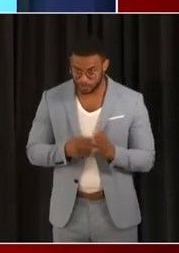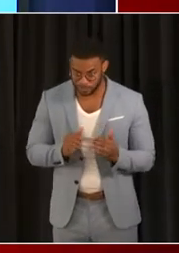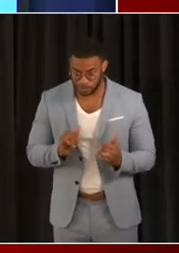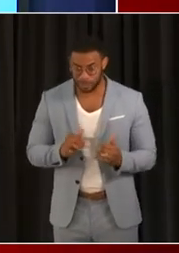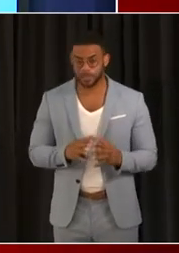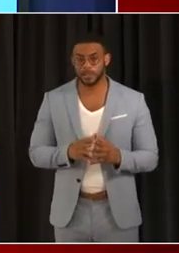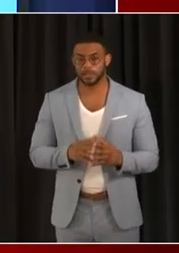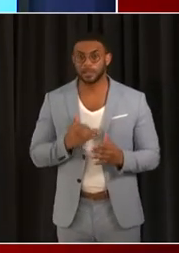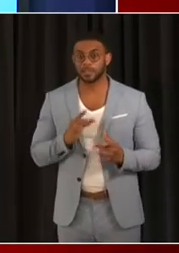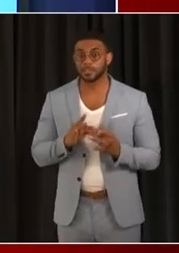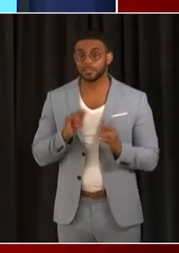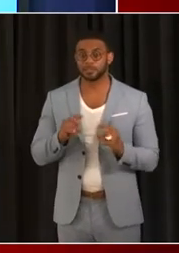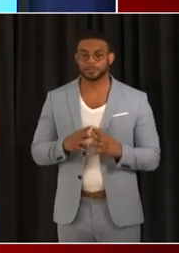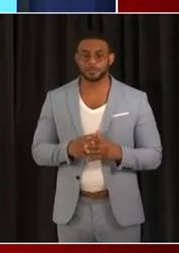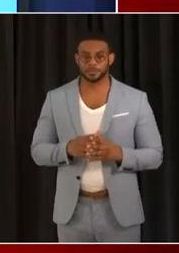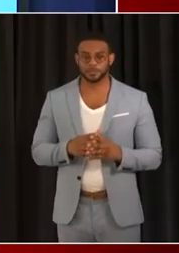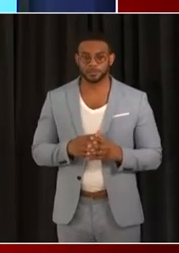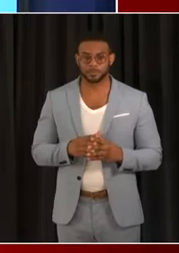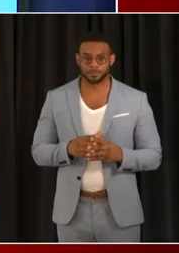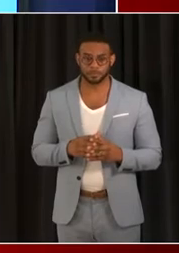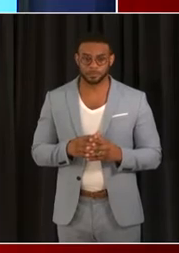that I say it.